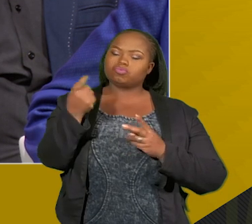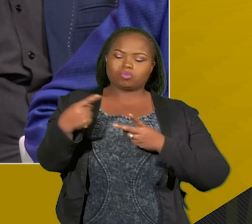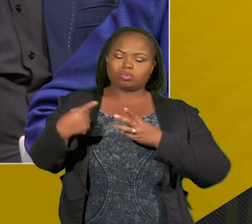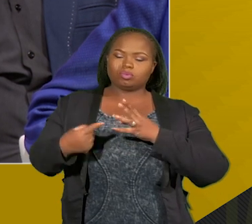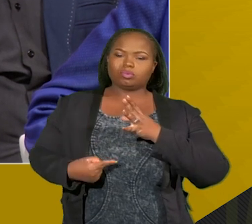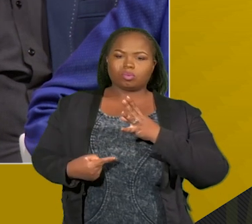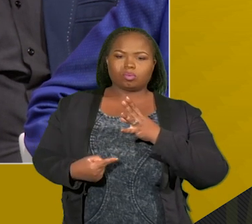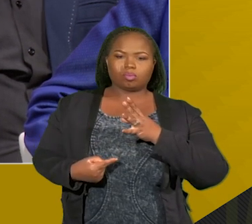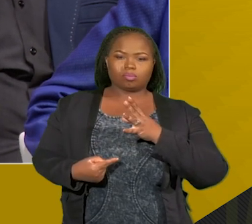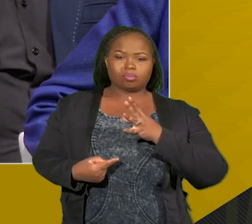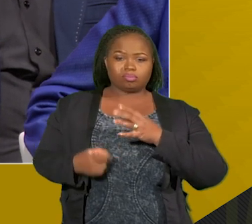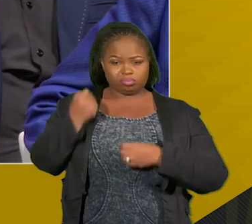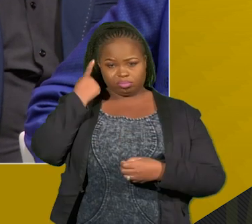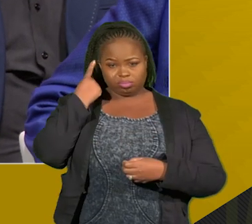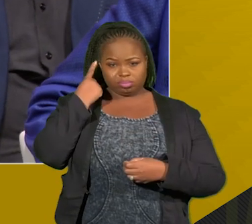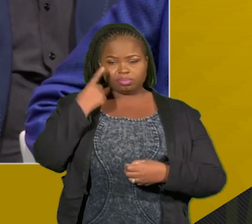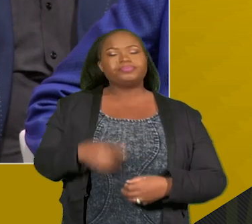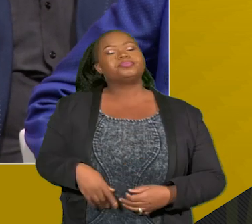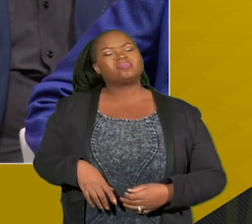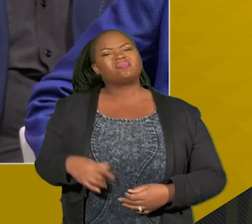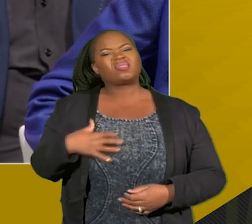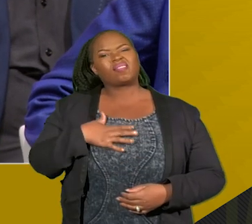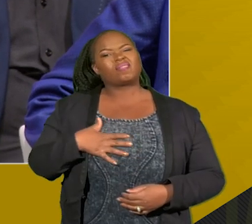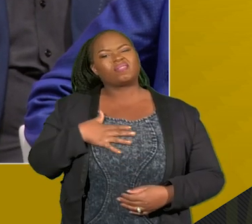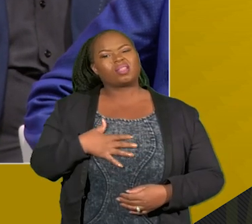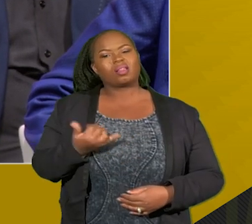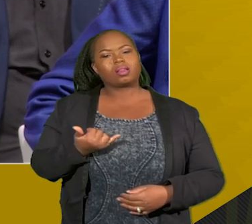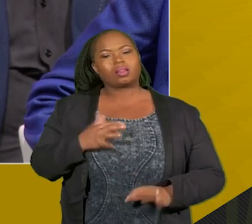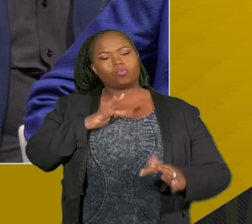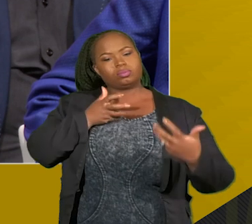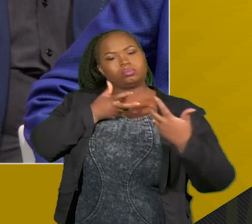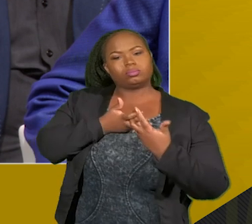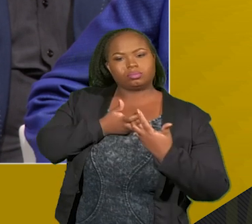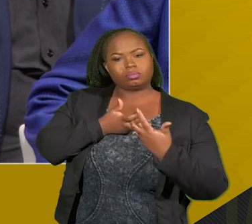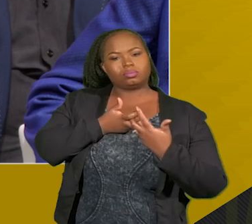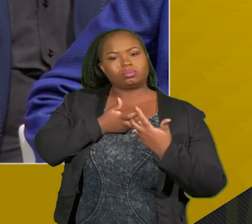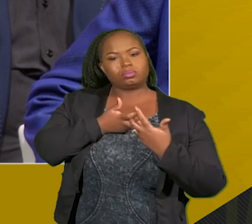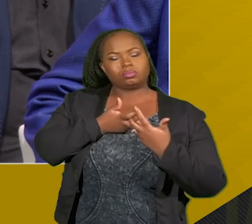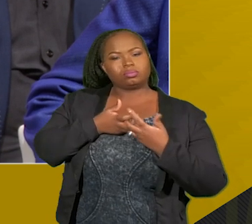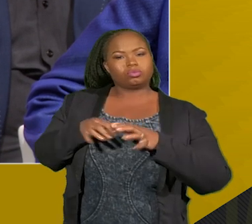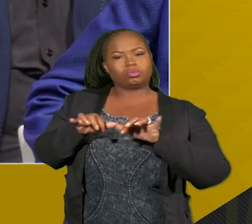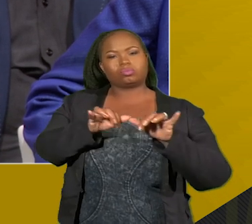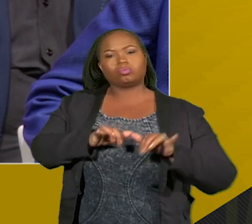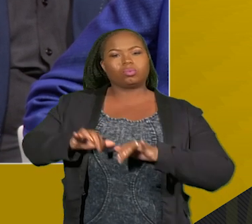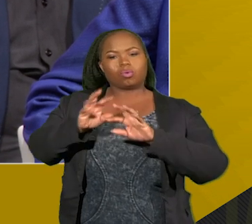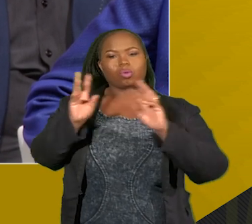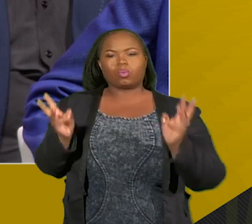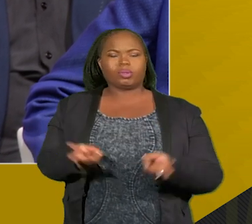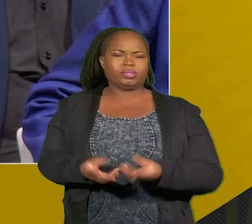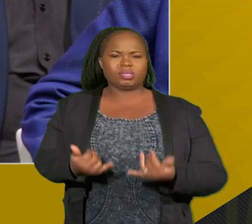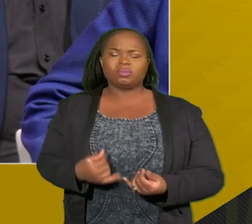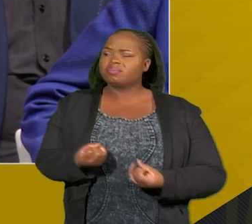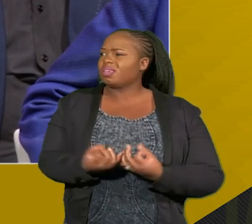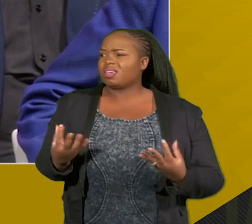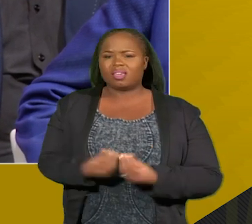So, I feel Wuti, we need to align ourselves with the universe right now, because there are a lot of things as